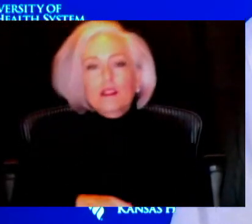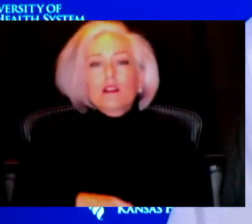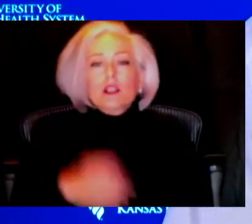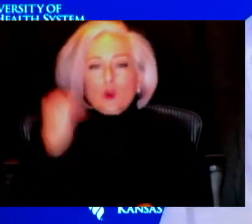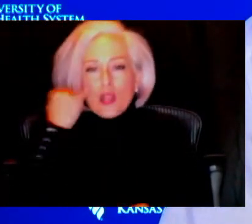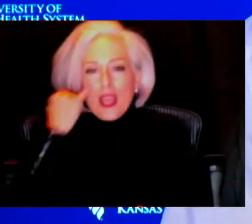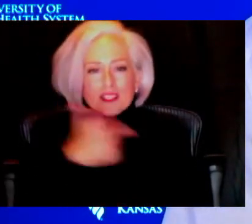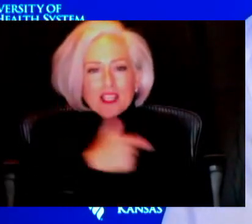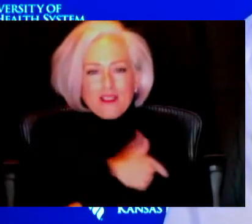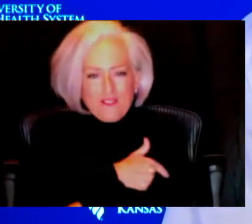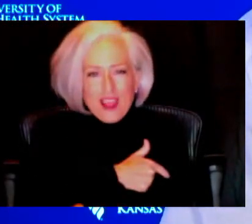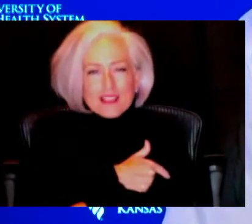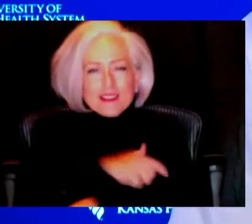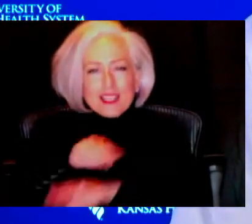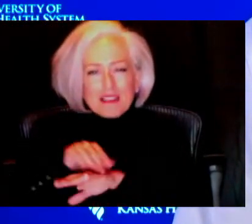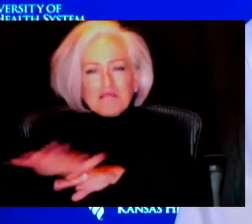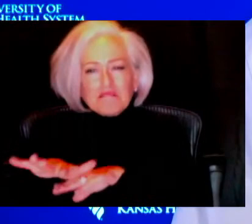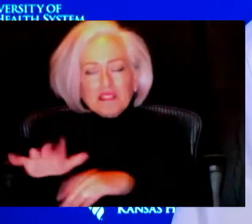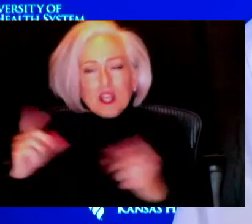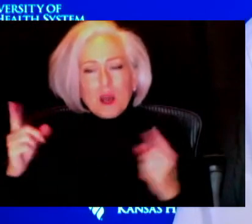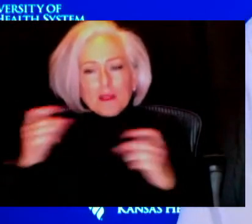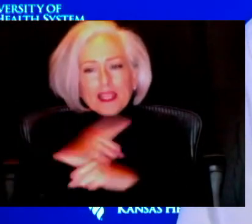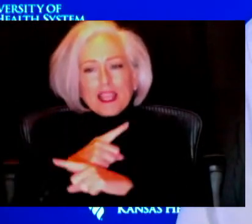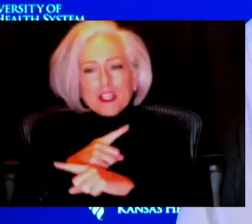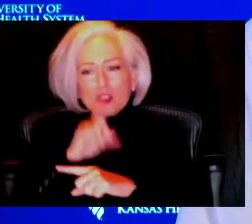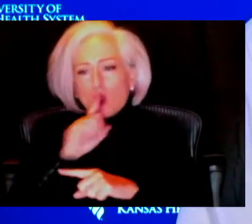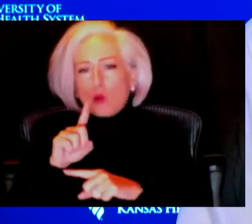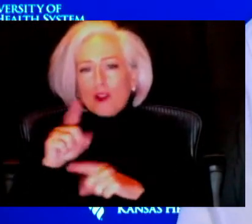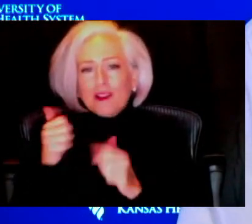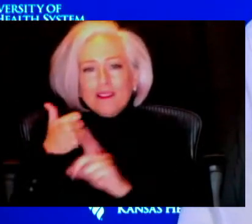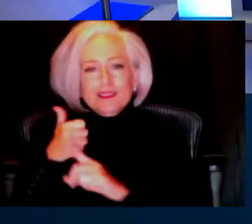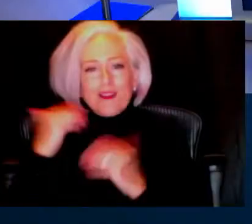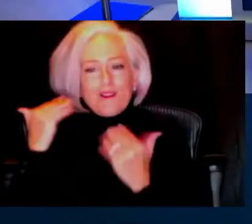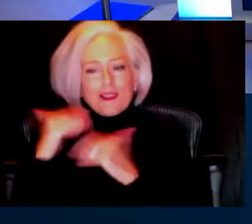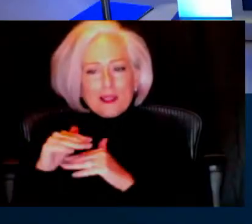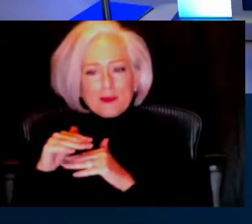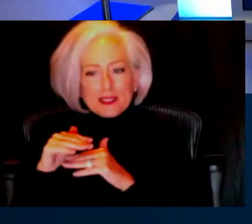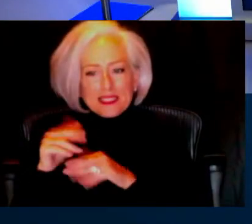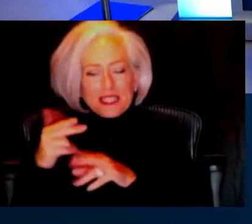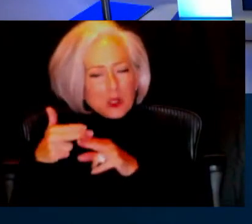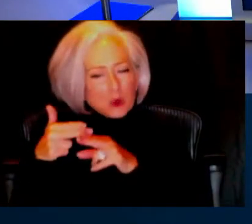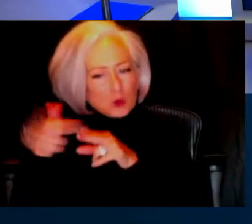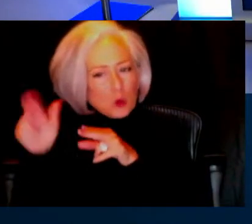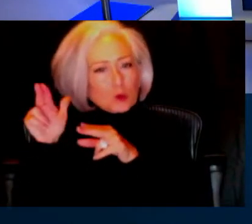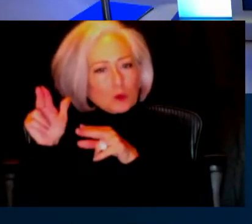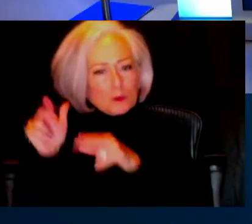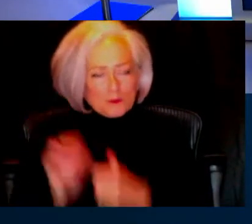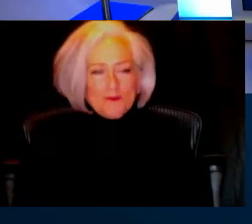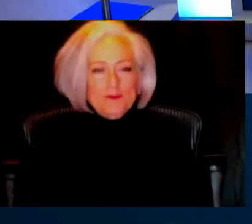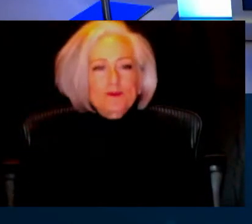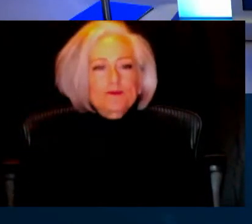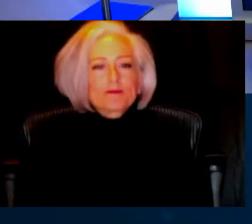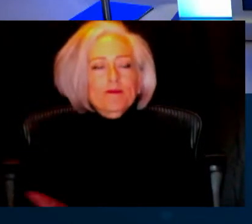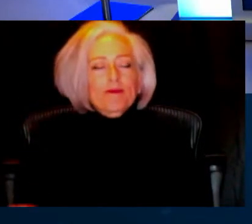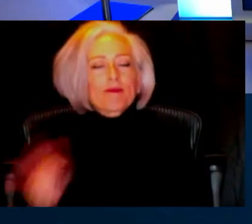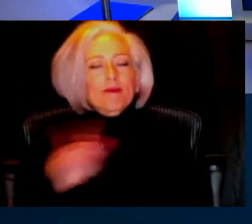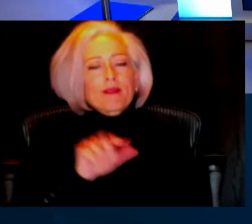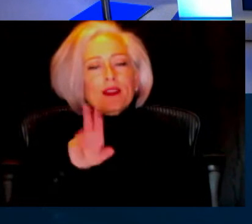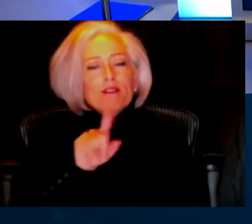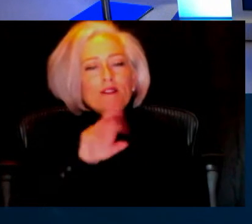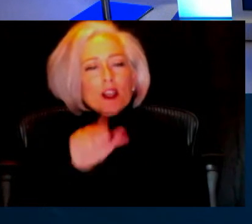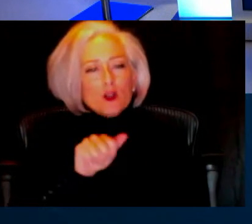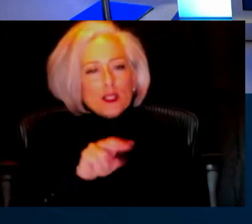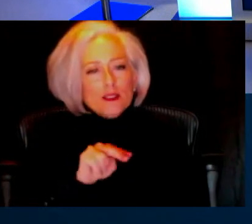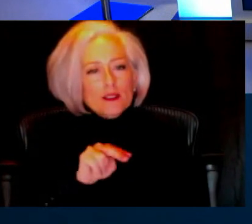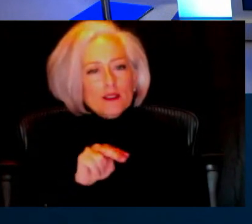complications really are very self-limiting and last just a short amount of time. Back to our veterans, Dr. Yedlinski, what do you